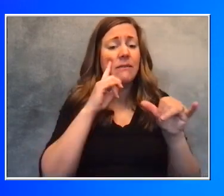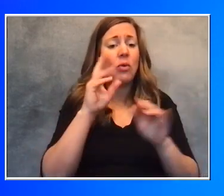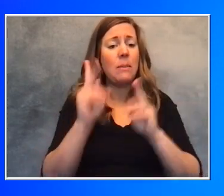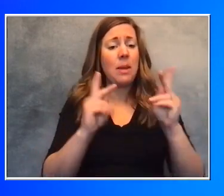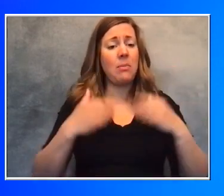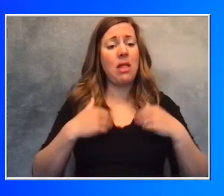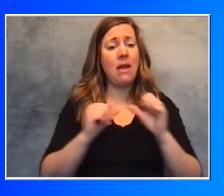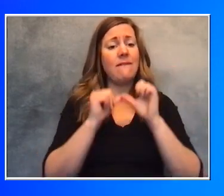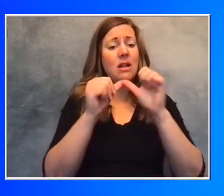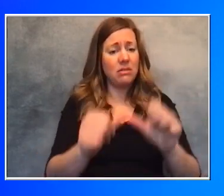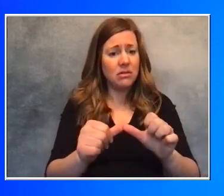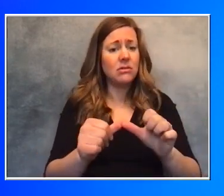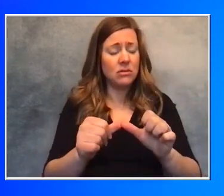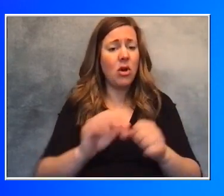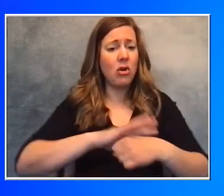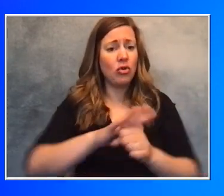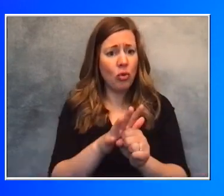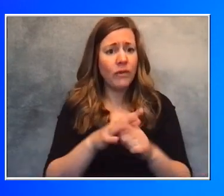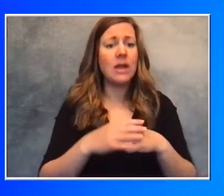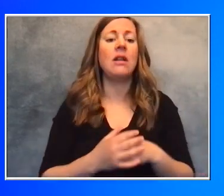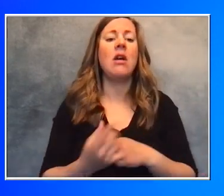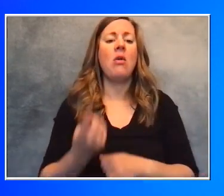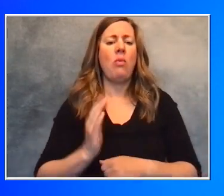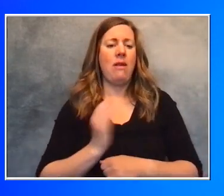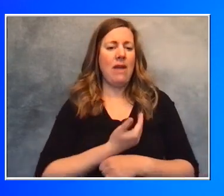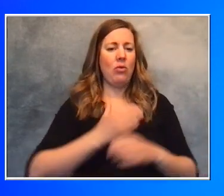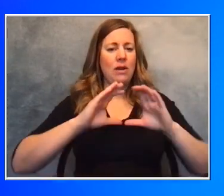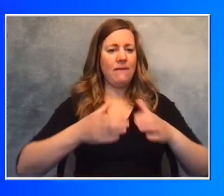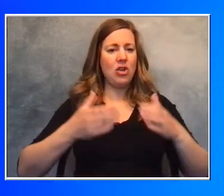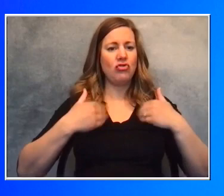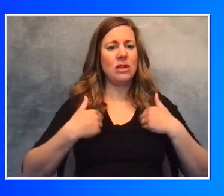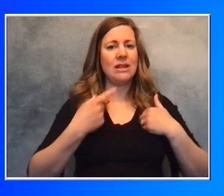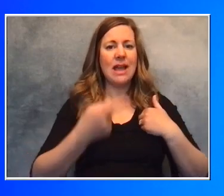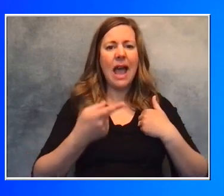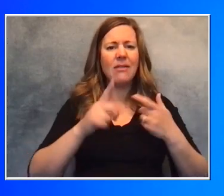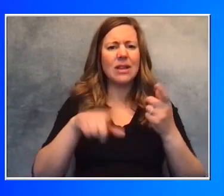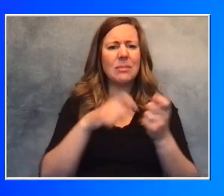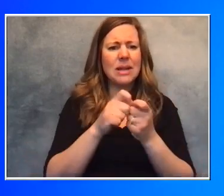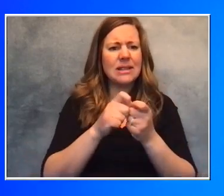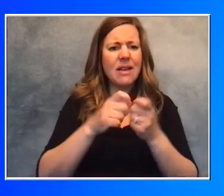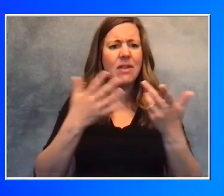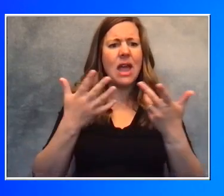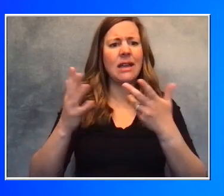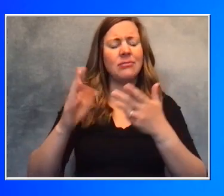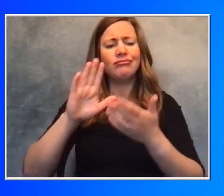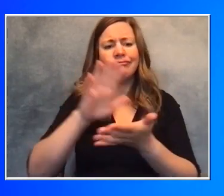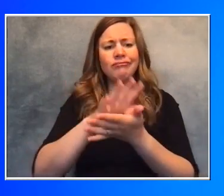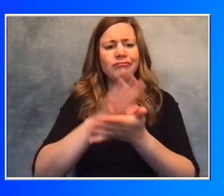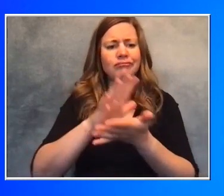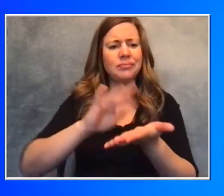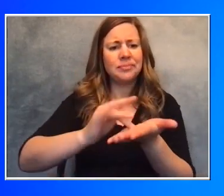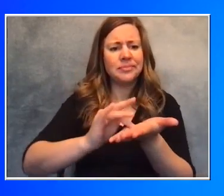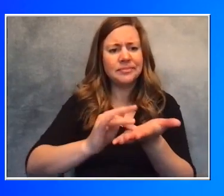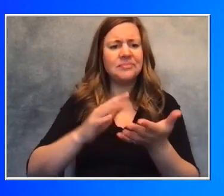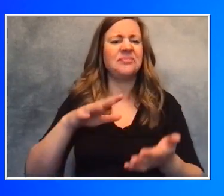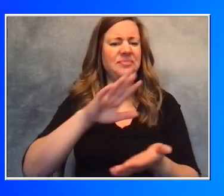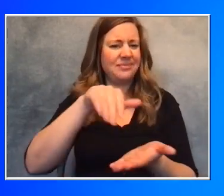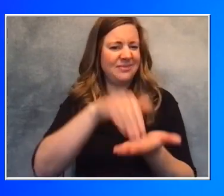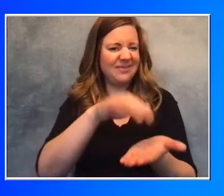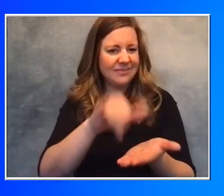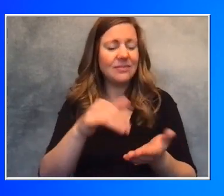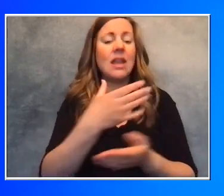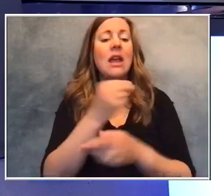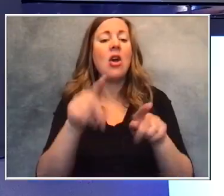of the HHS divisions, have money to develop hub and spoke models with academic medical centers, and HRSA is looking to train primary